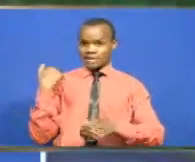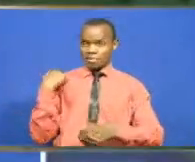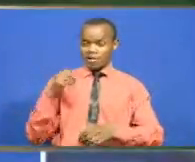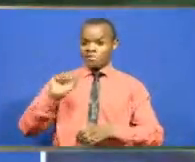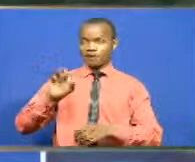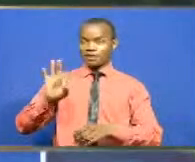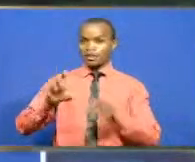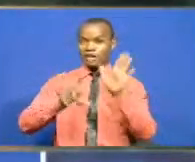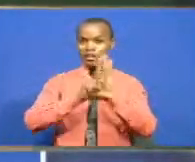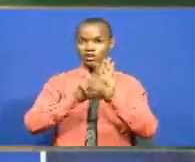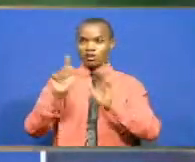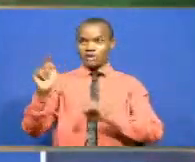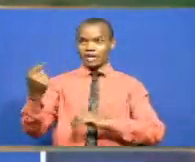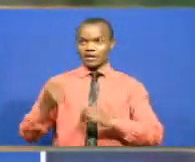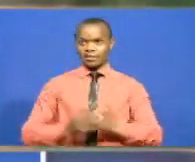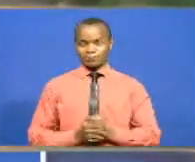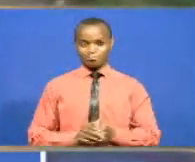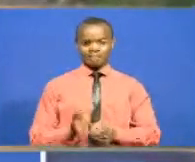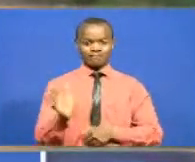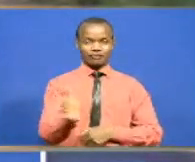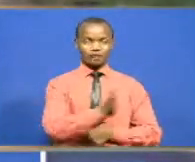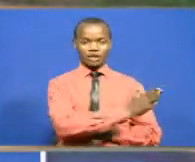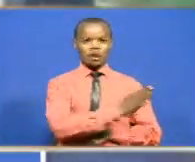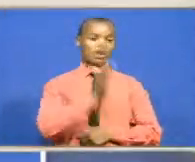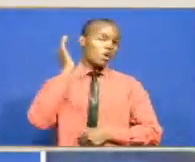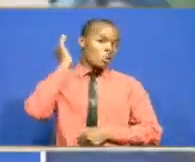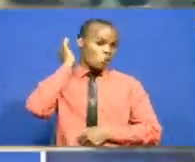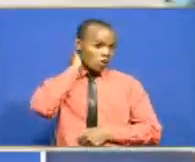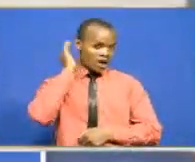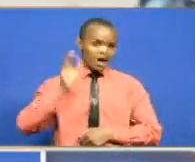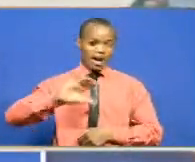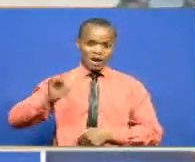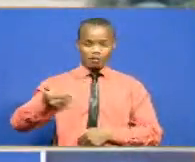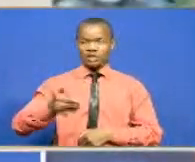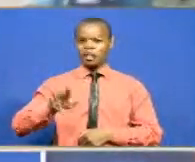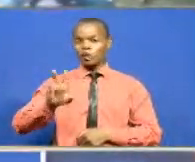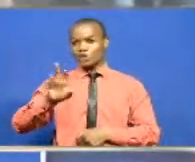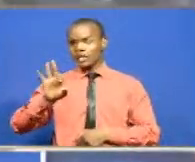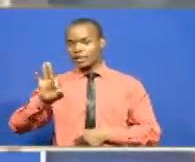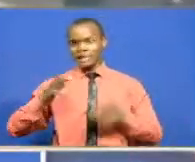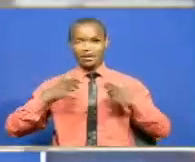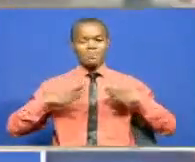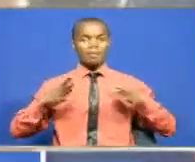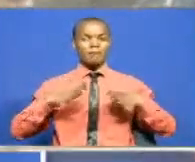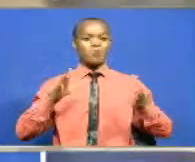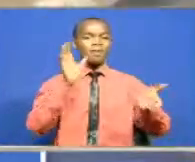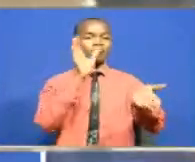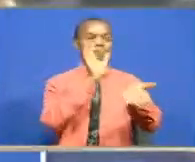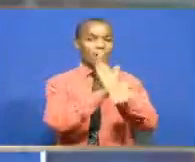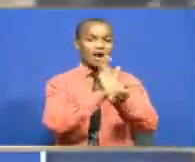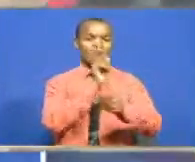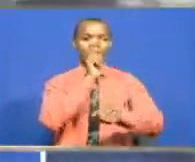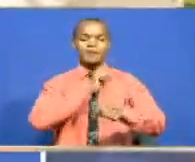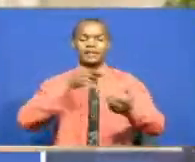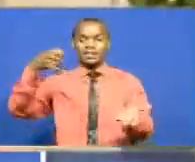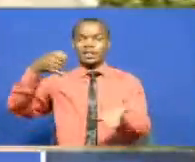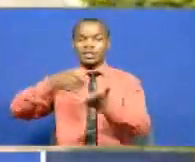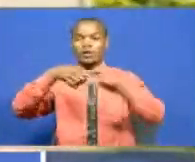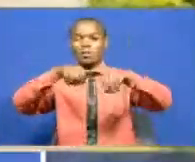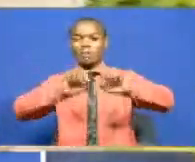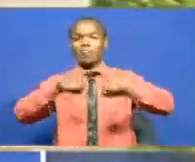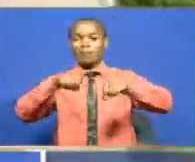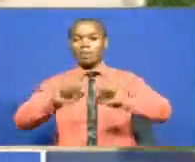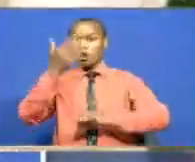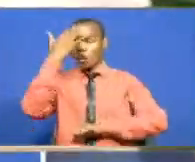Kenya. Meanwhile, in Muranga, 23 people were arrested, among them border border riders, for failing to put on face mask and